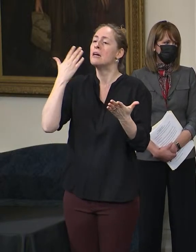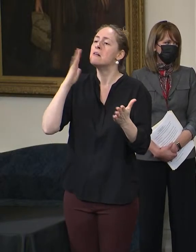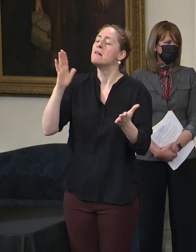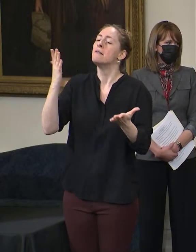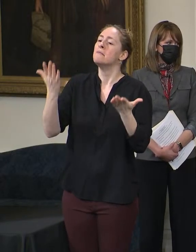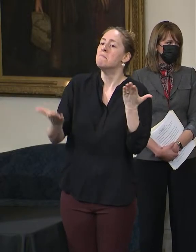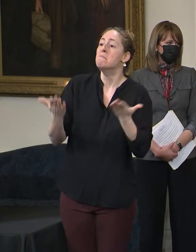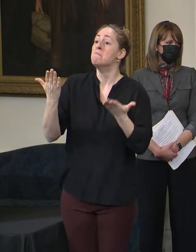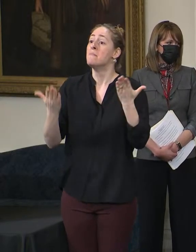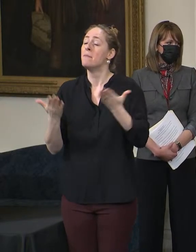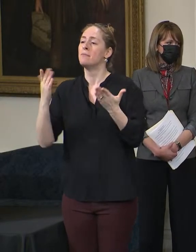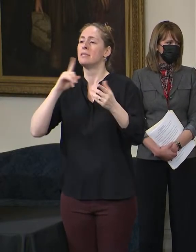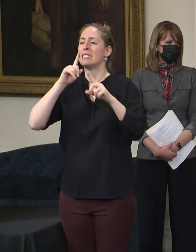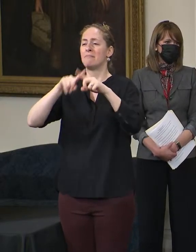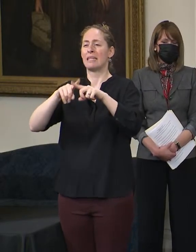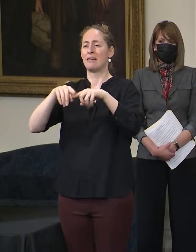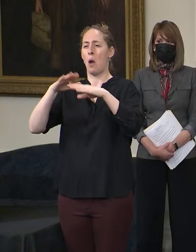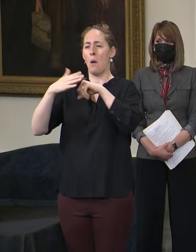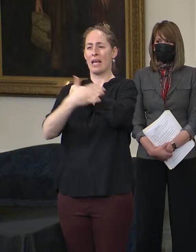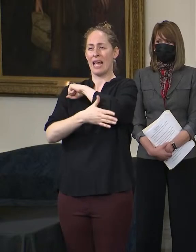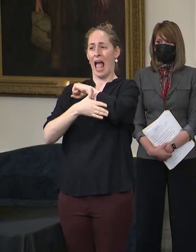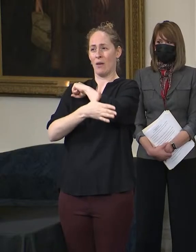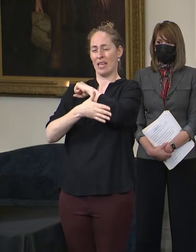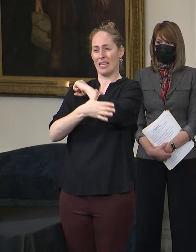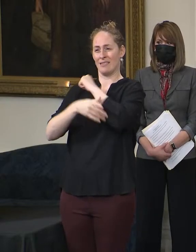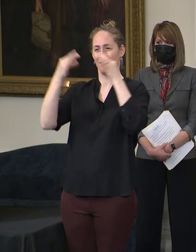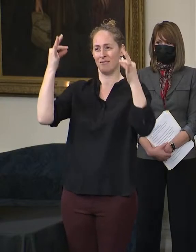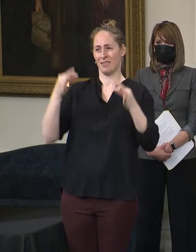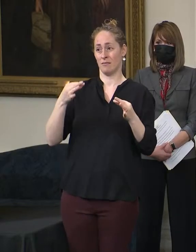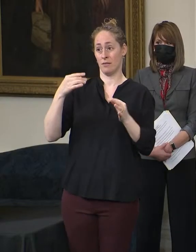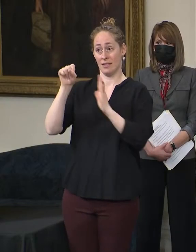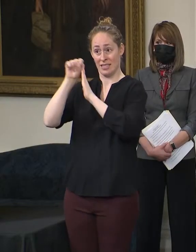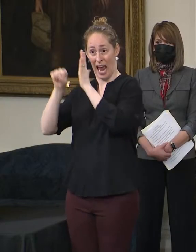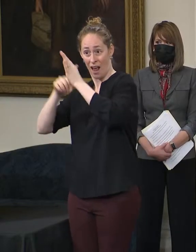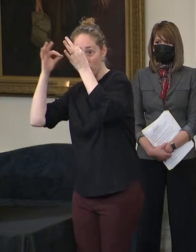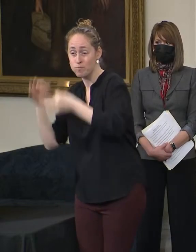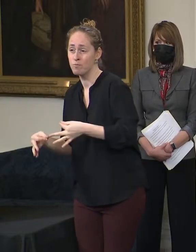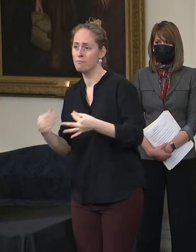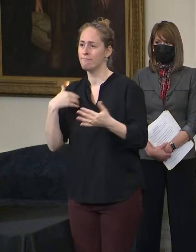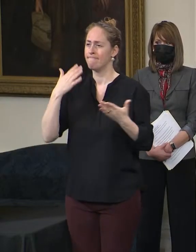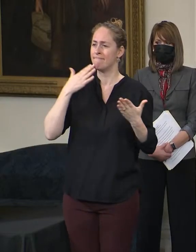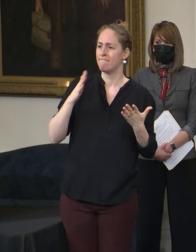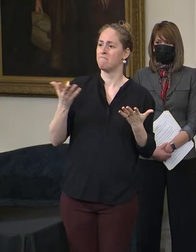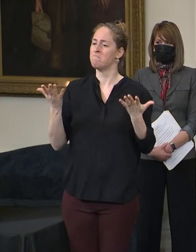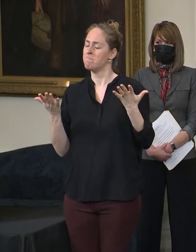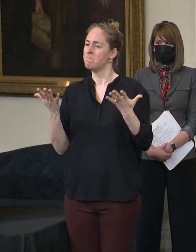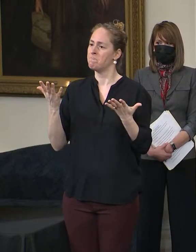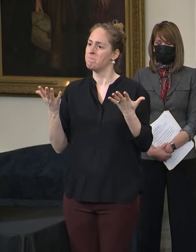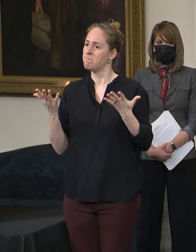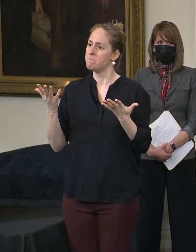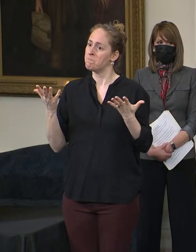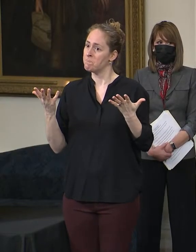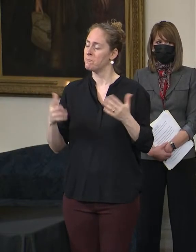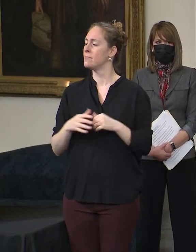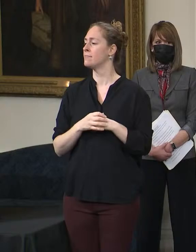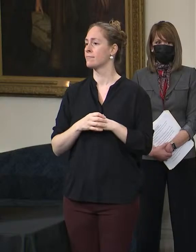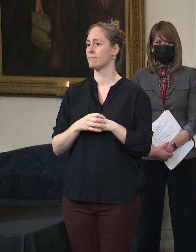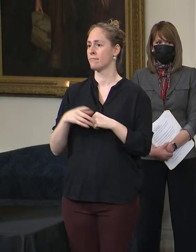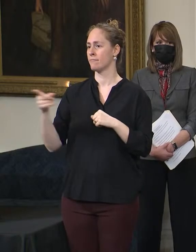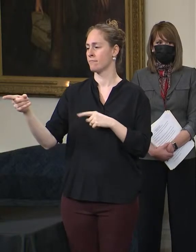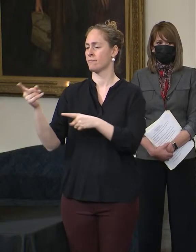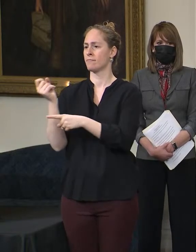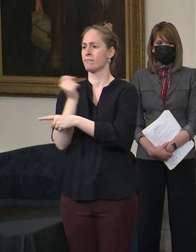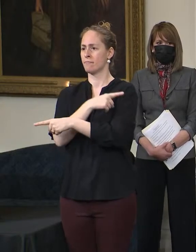it's the right thing to do for their citizens. If no one else wants to run in, so it's a fiscal question. You don't get the second one until